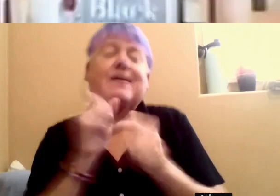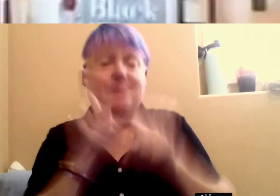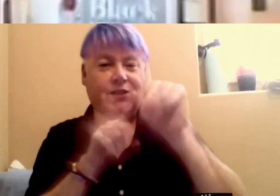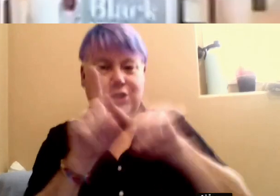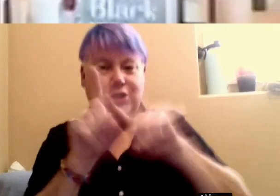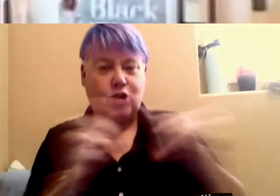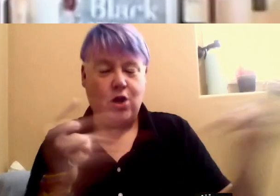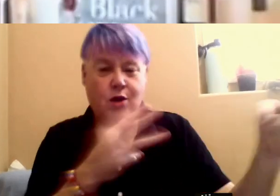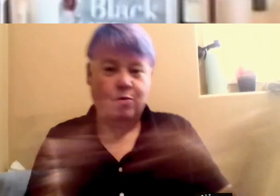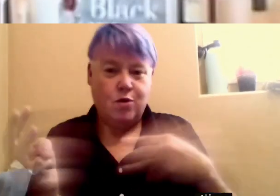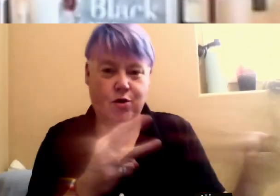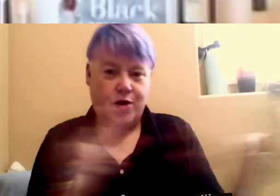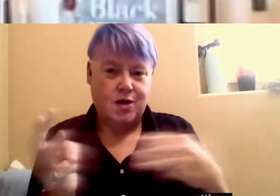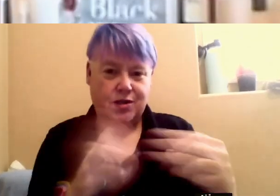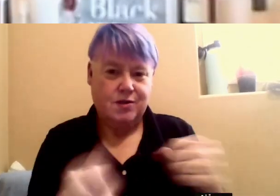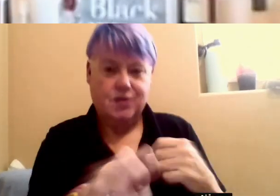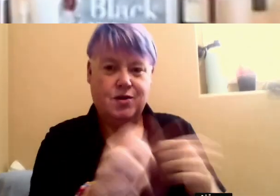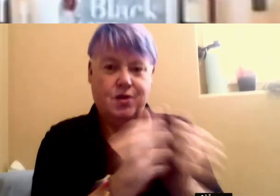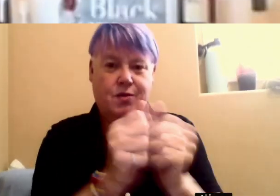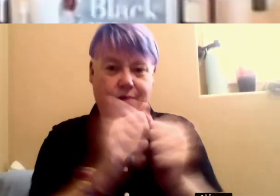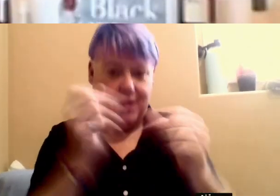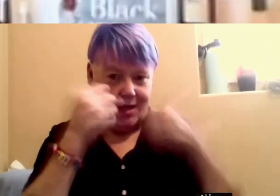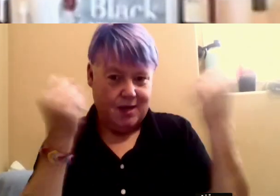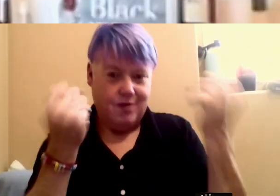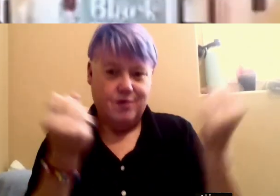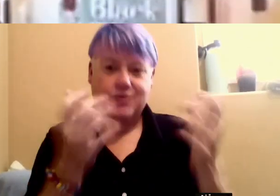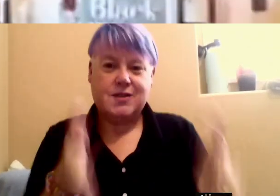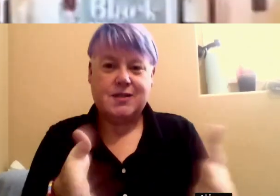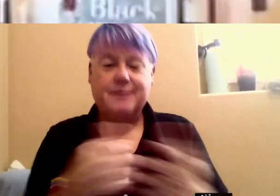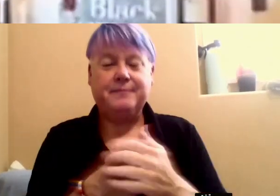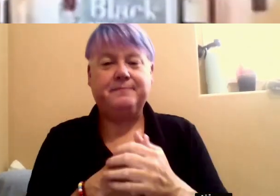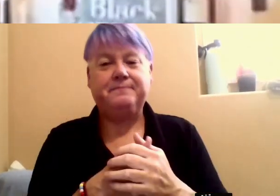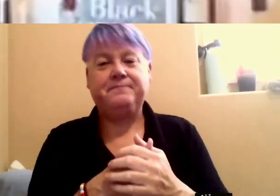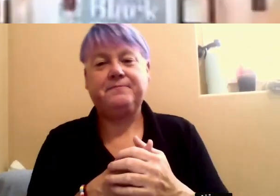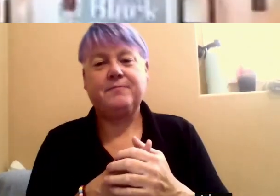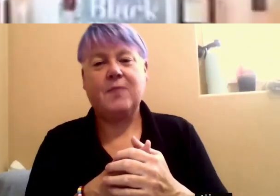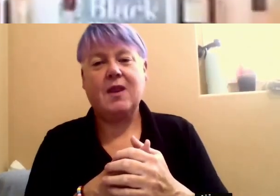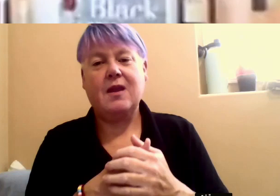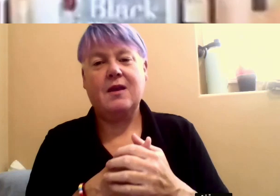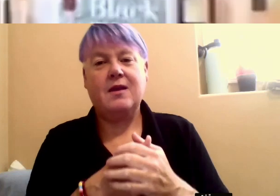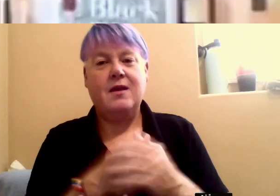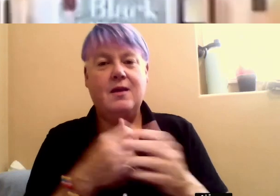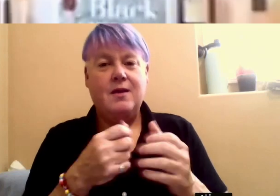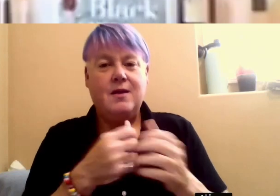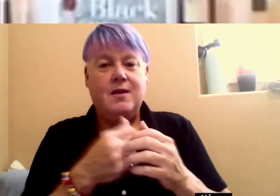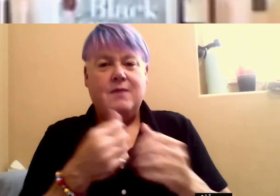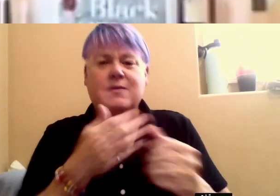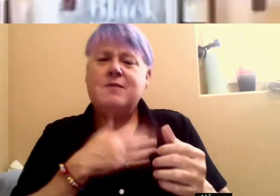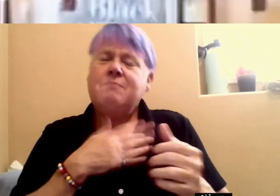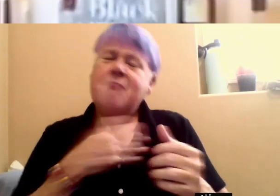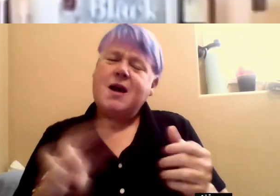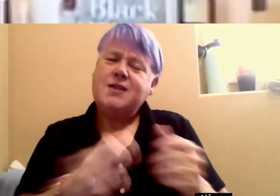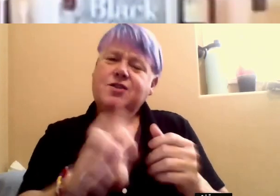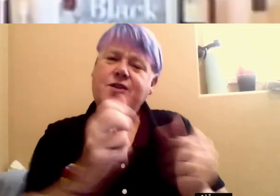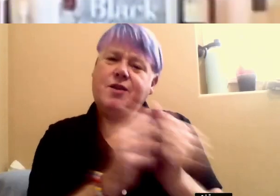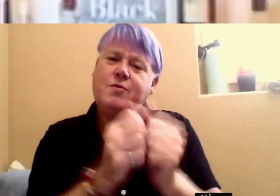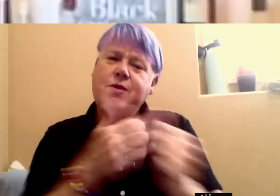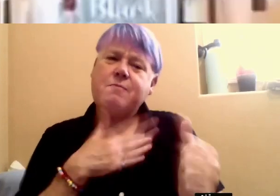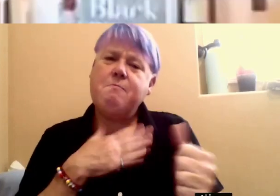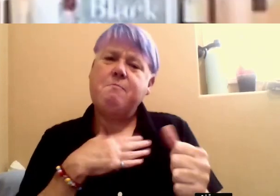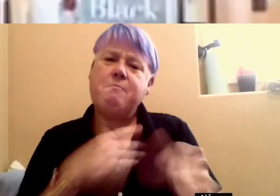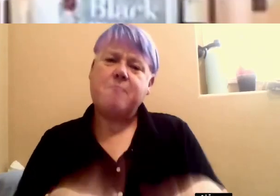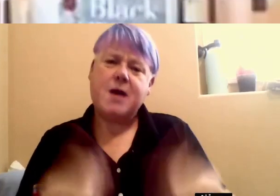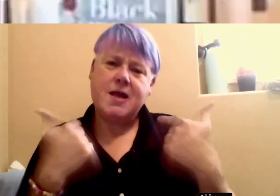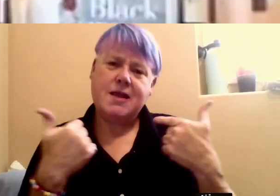was the hero's journey. I don't think I was so overtly trying to follow a hero's journey with my own life, but I definitely